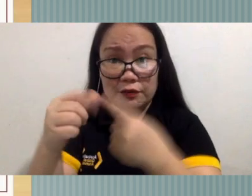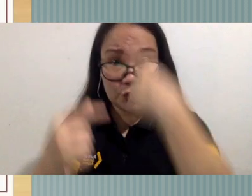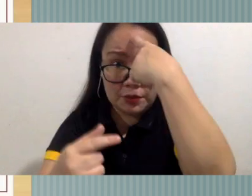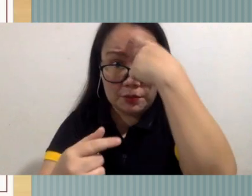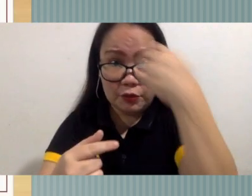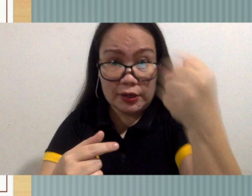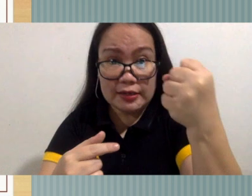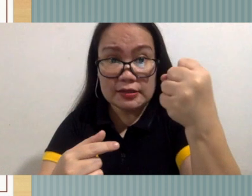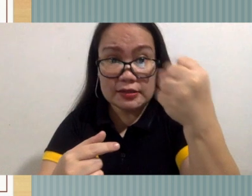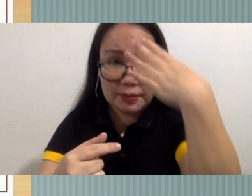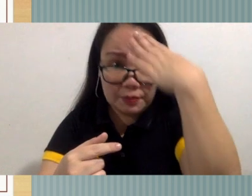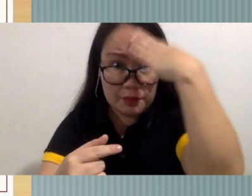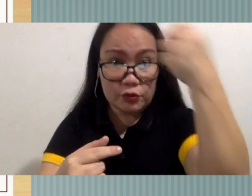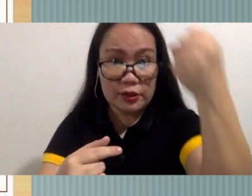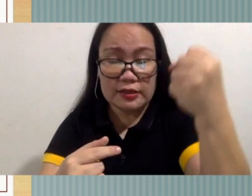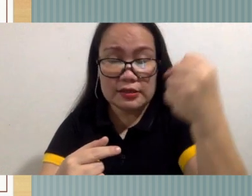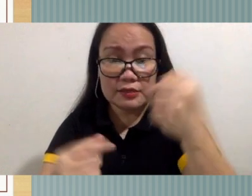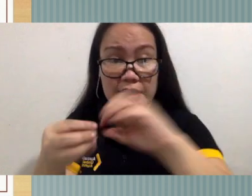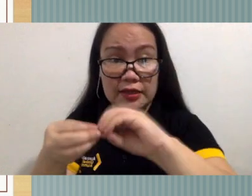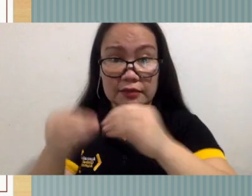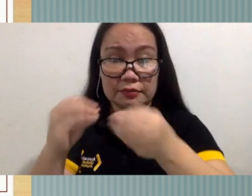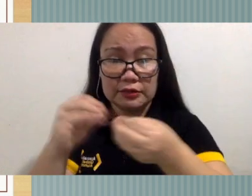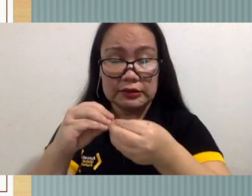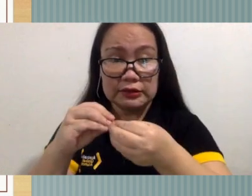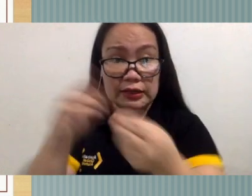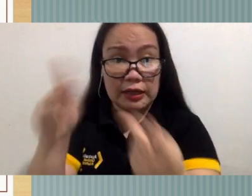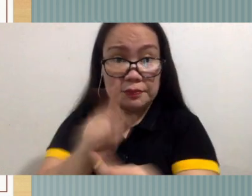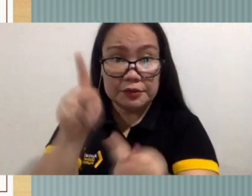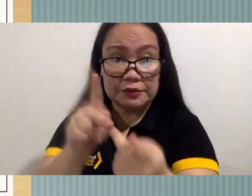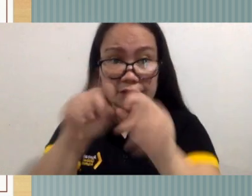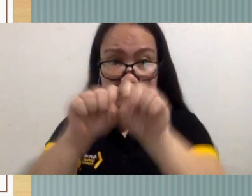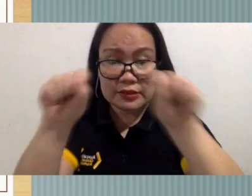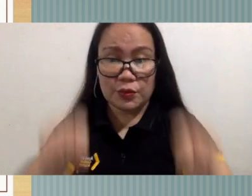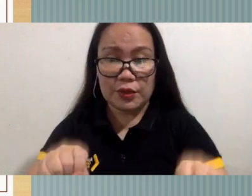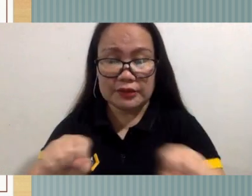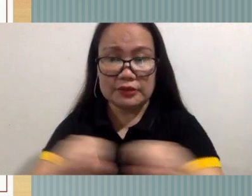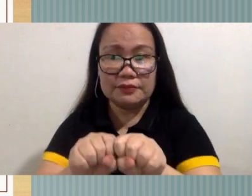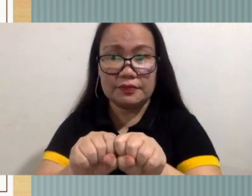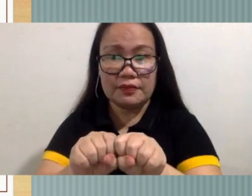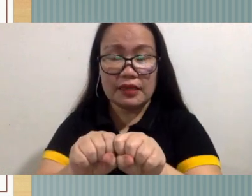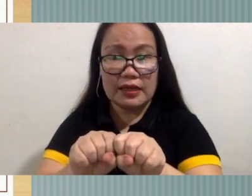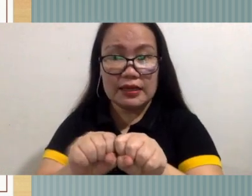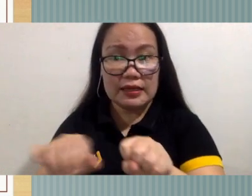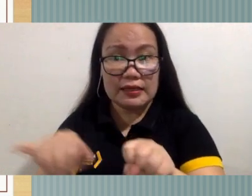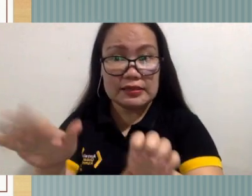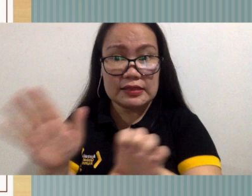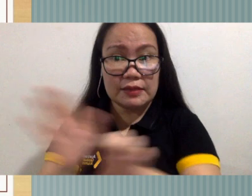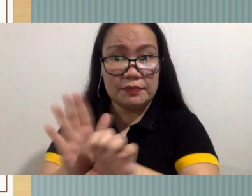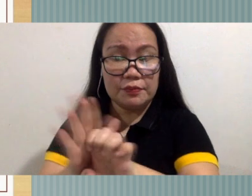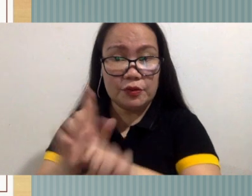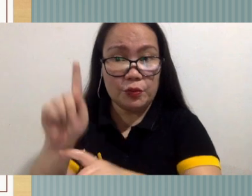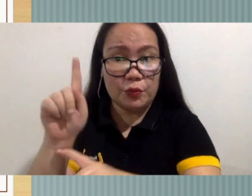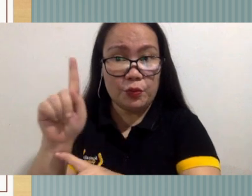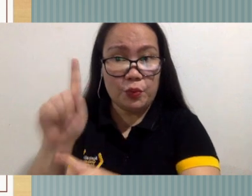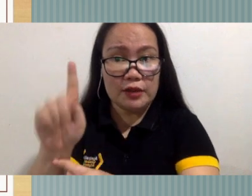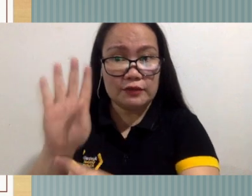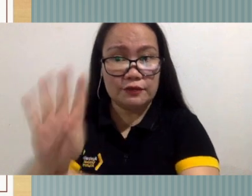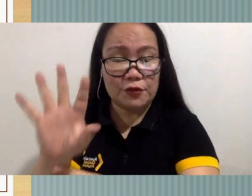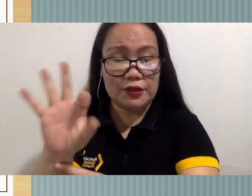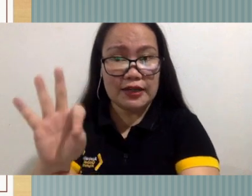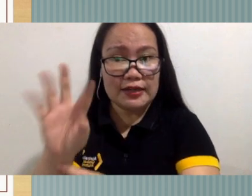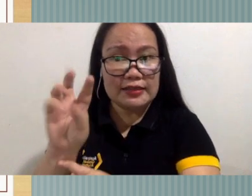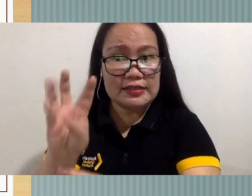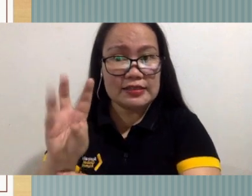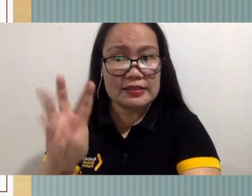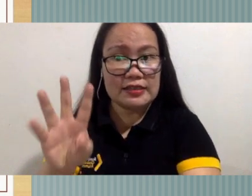i-familiarize natin ang sarili natin sa mga numbers that are perfect squares. So like 1, 4,